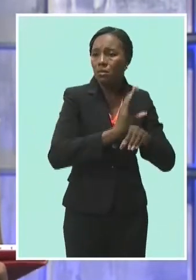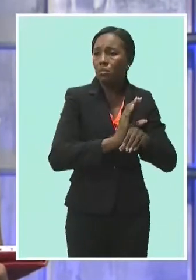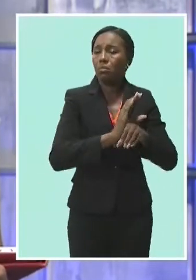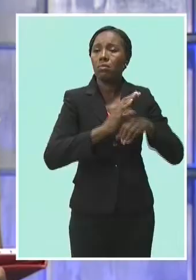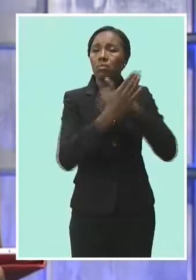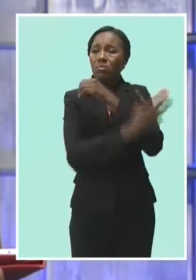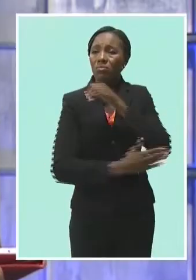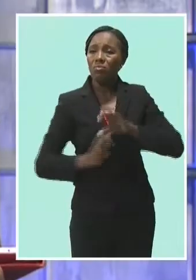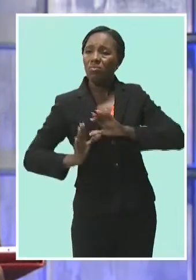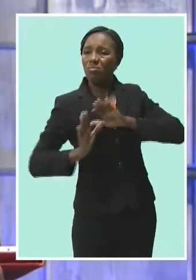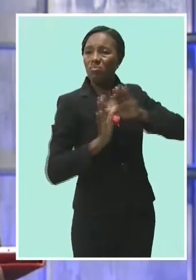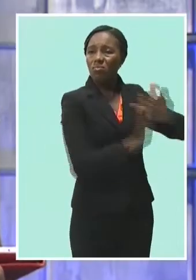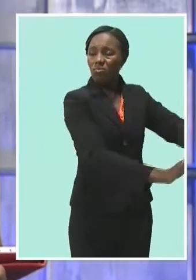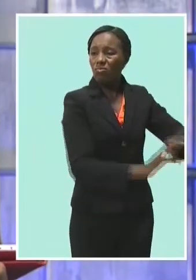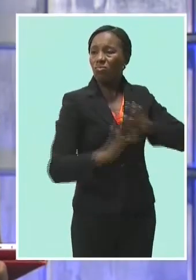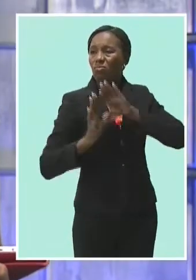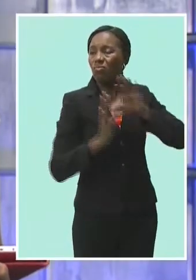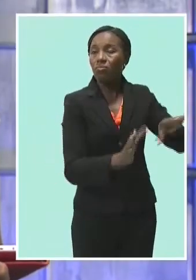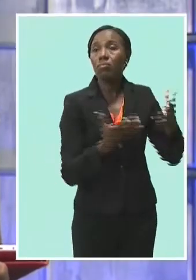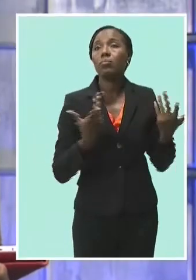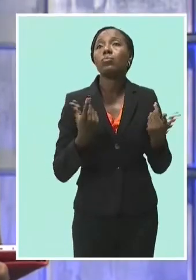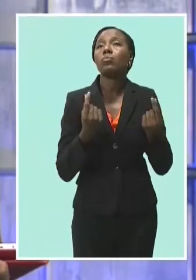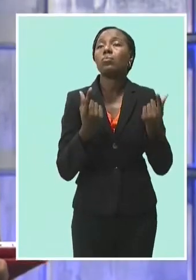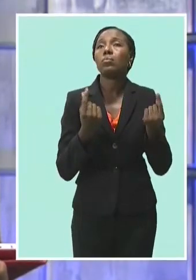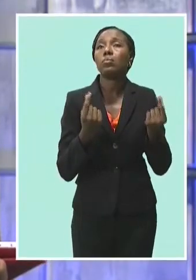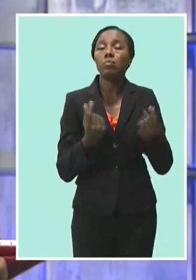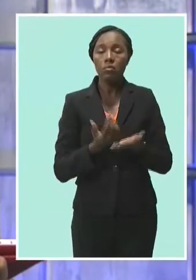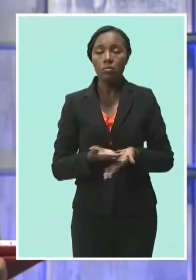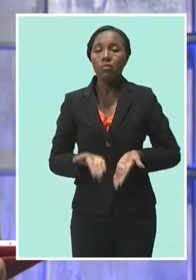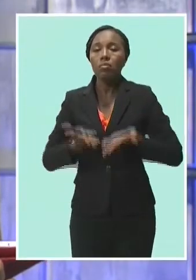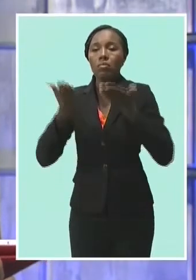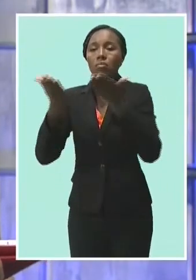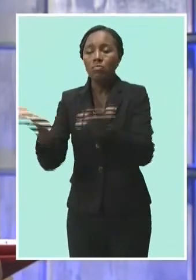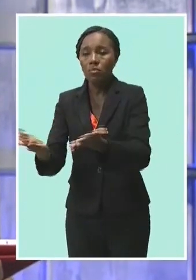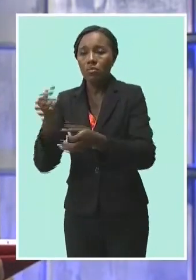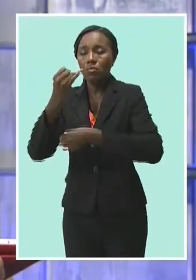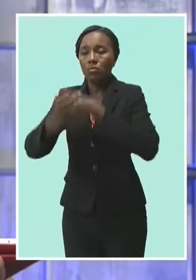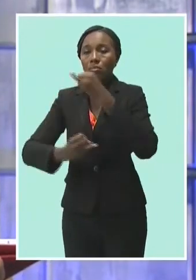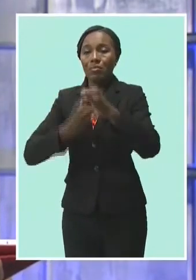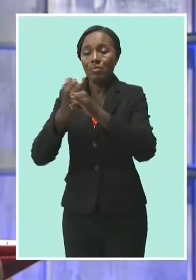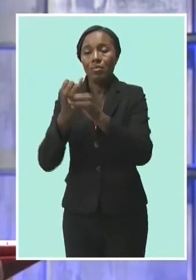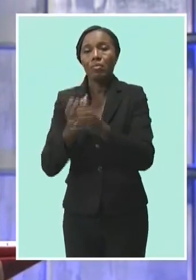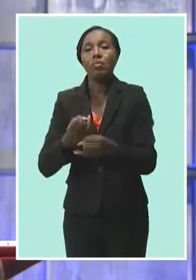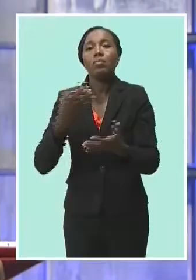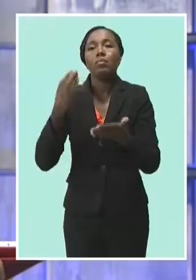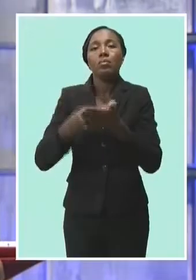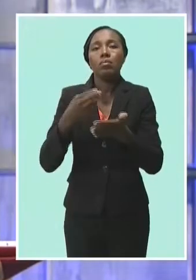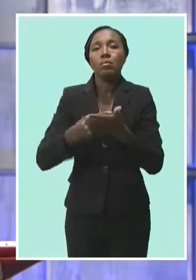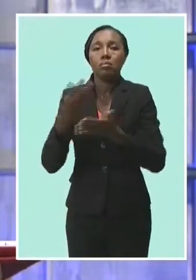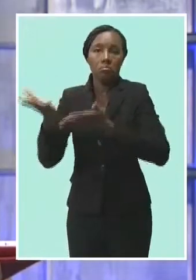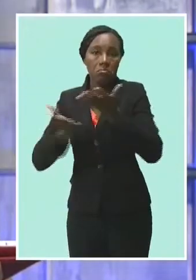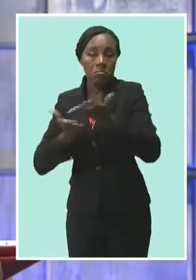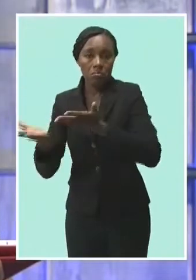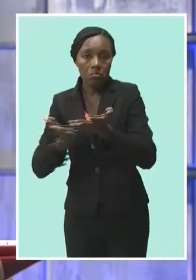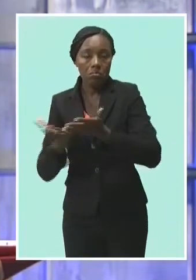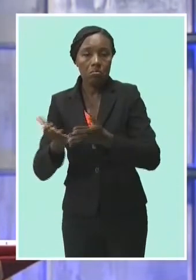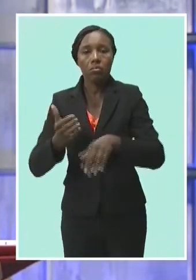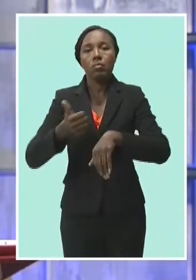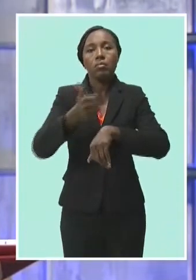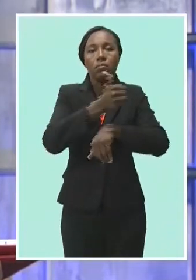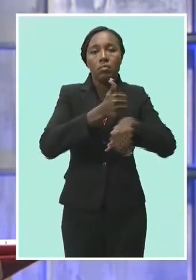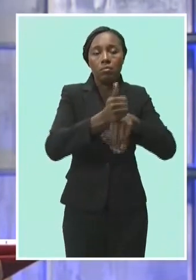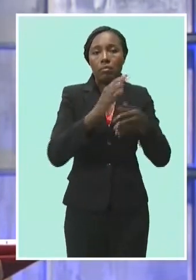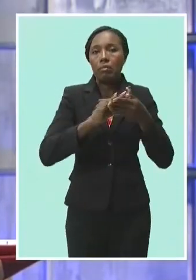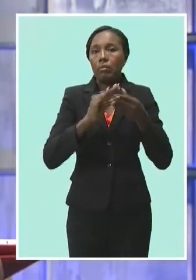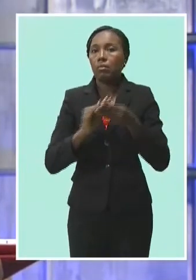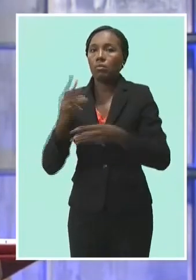out of the business of providing international financial services. St. John's is also suggesting that CARICOM countries take the matter